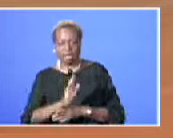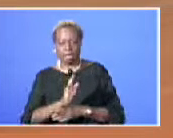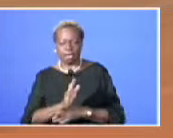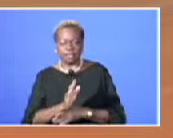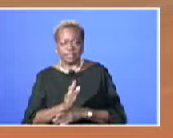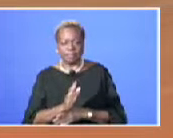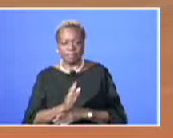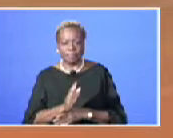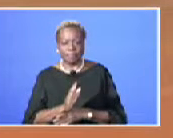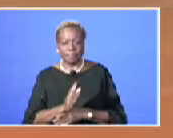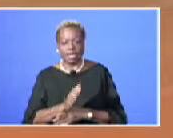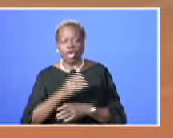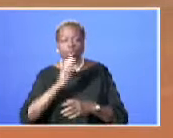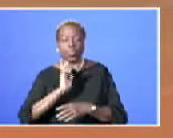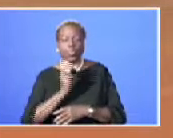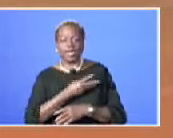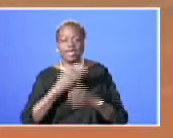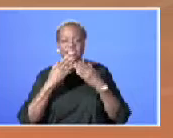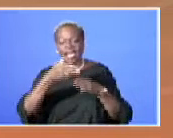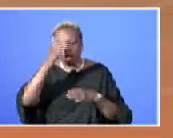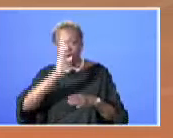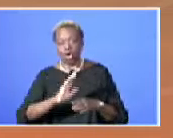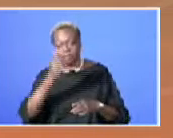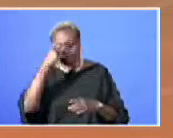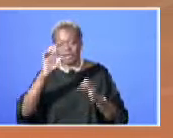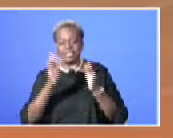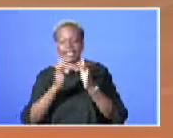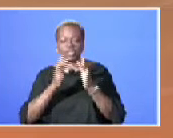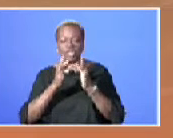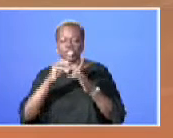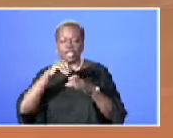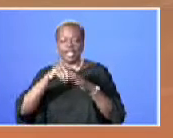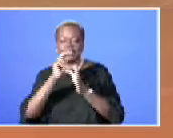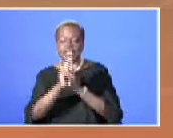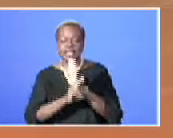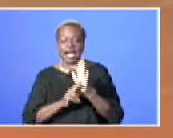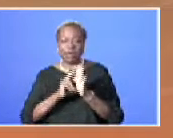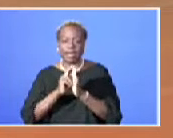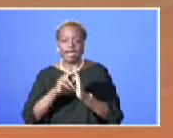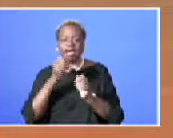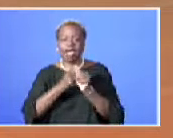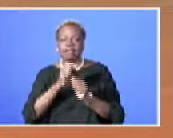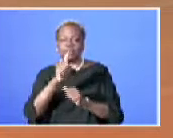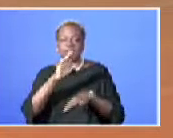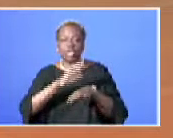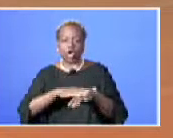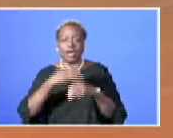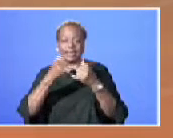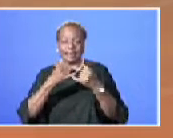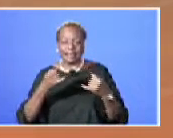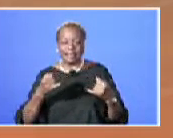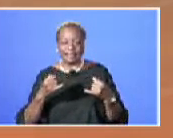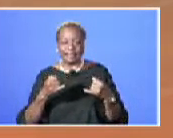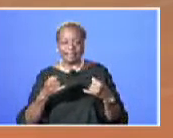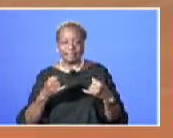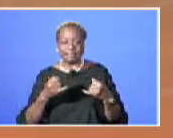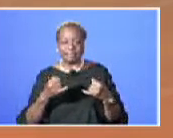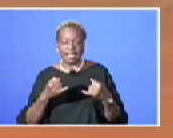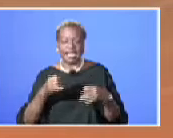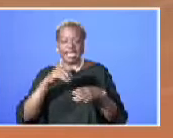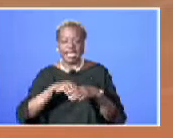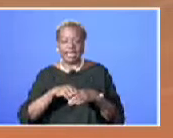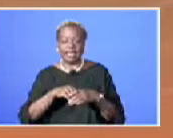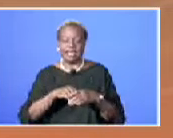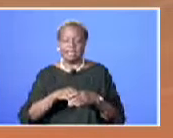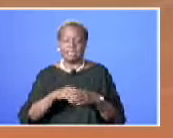our home. And we thank God for technology in this hour, because everybody's online. From the time of the shut-in, everybody was in a mode of